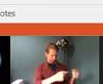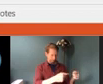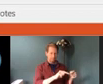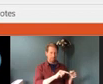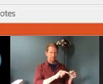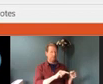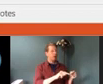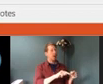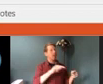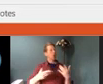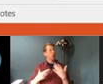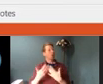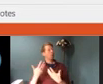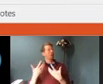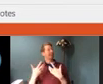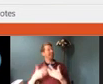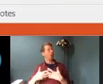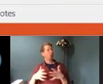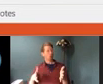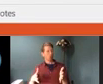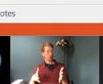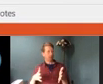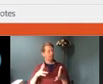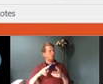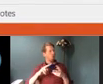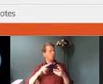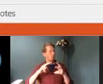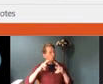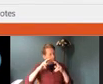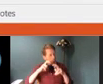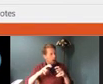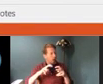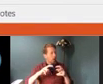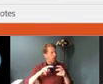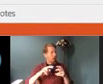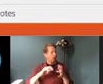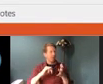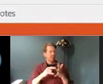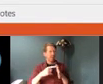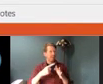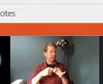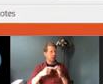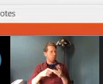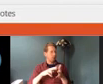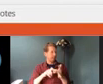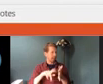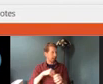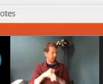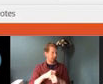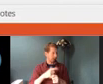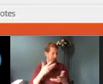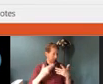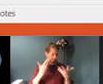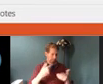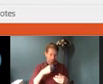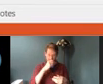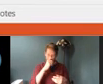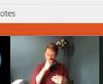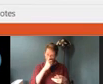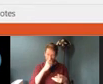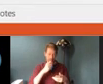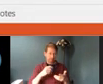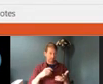new technologies, for example, sequencing, and in particular in my project, what I was interested in, massively parallel